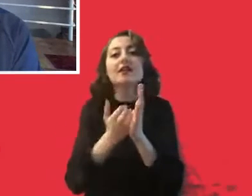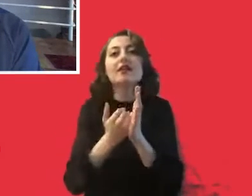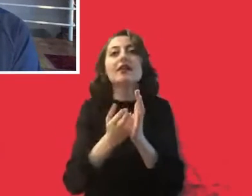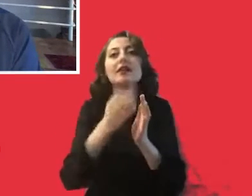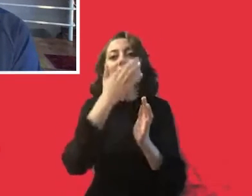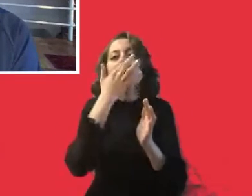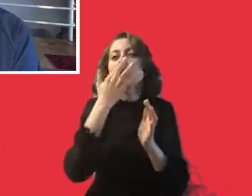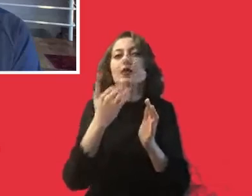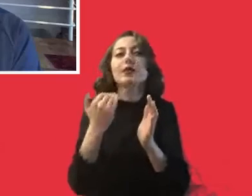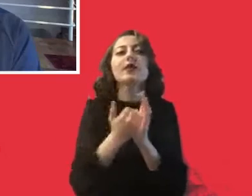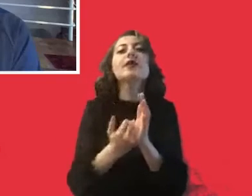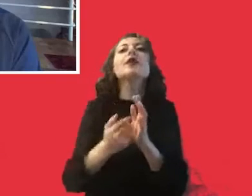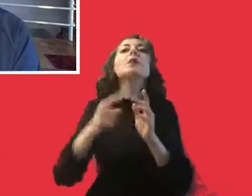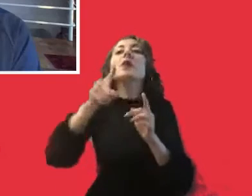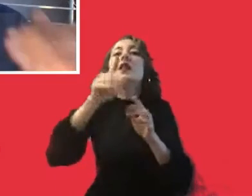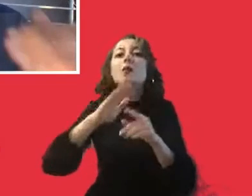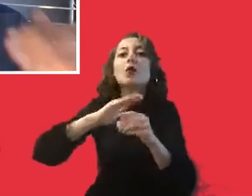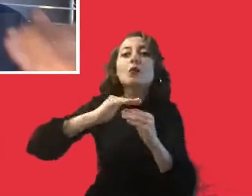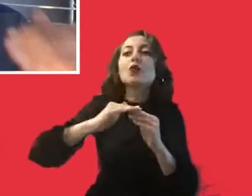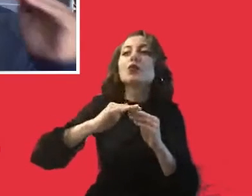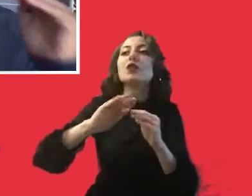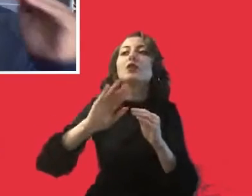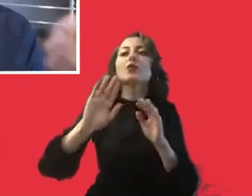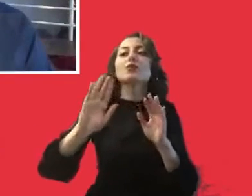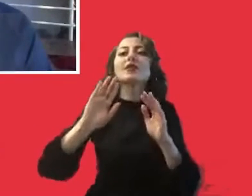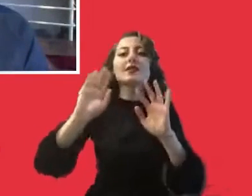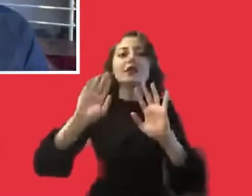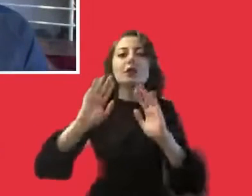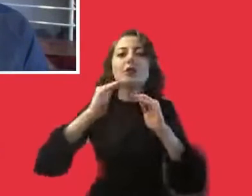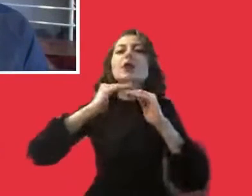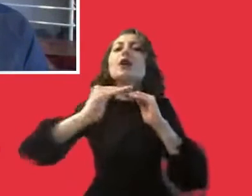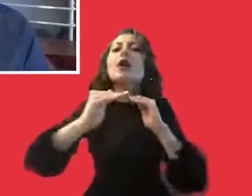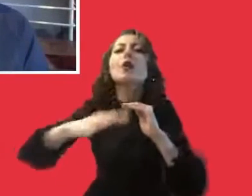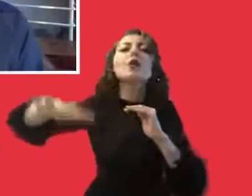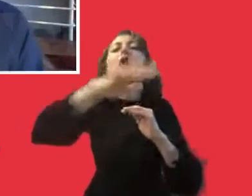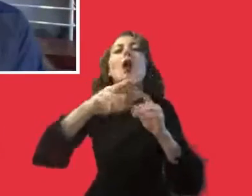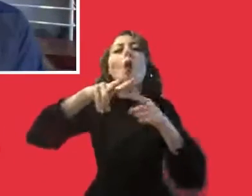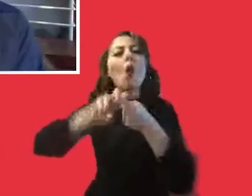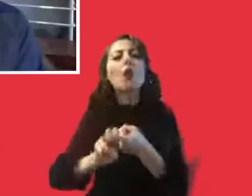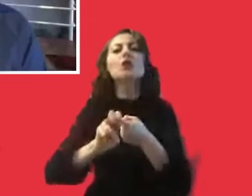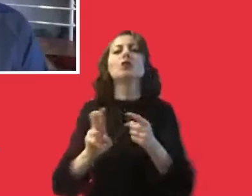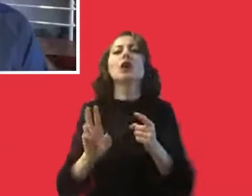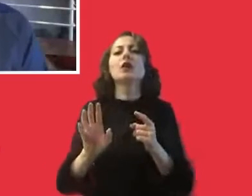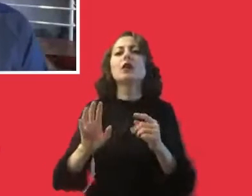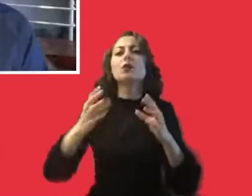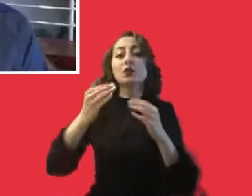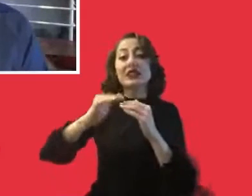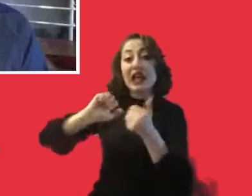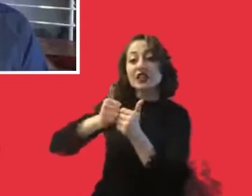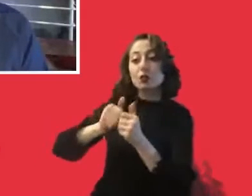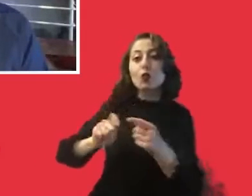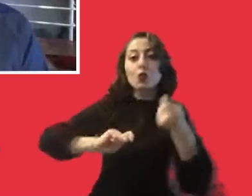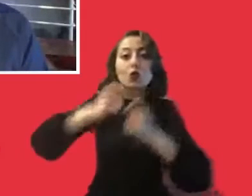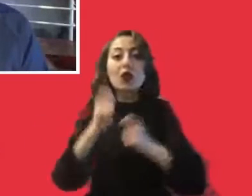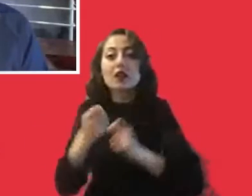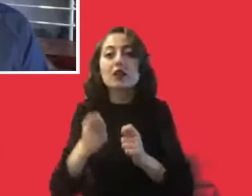so we were talking about sports and this cultural and change through sports, and we